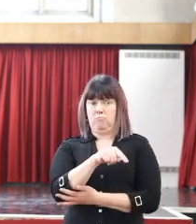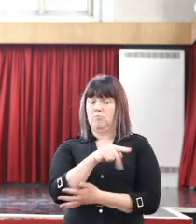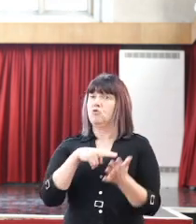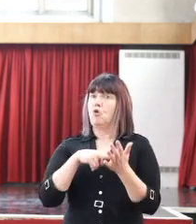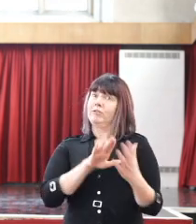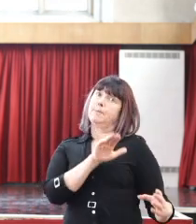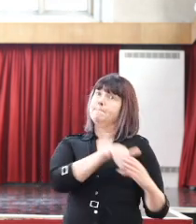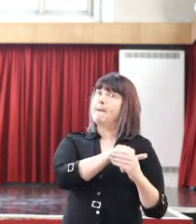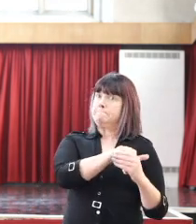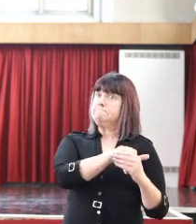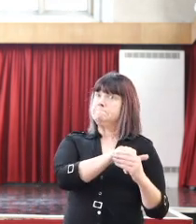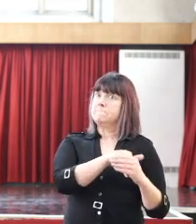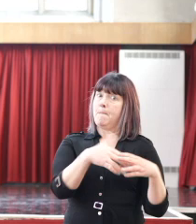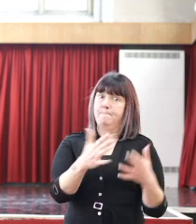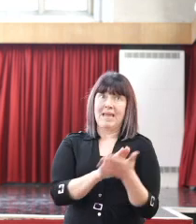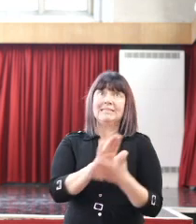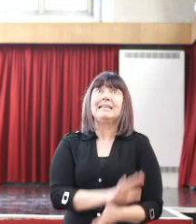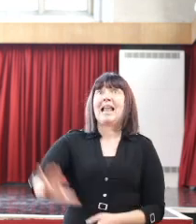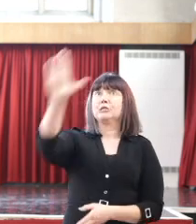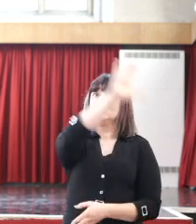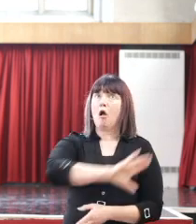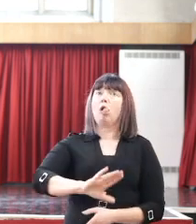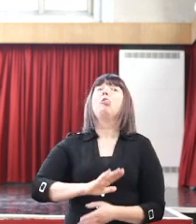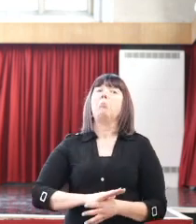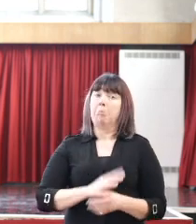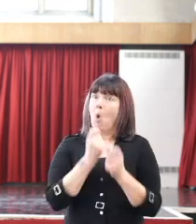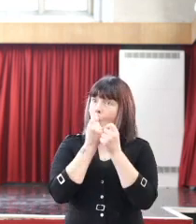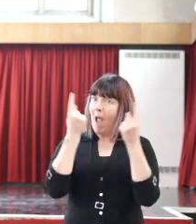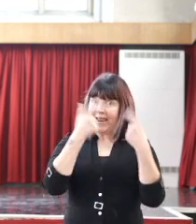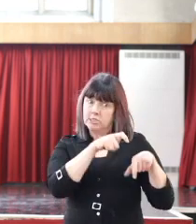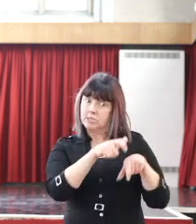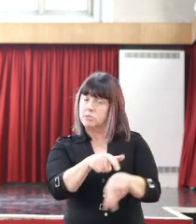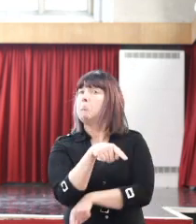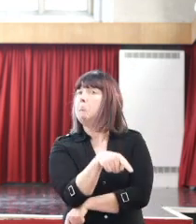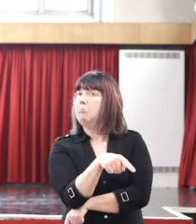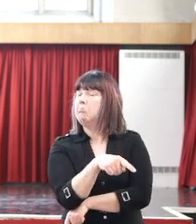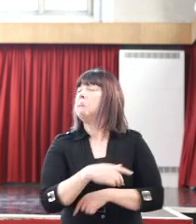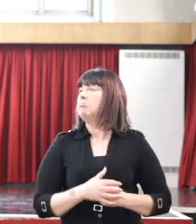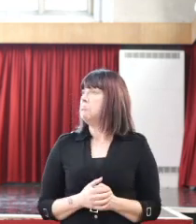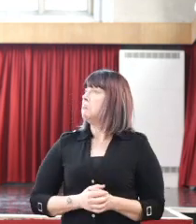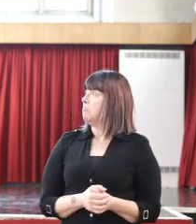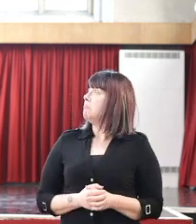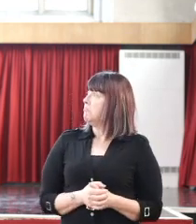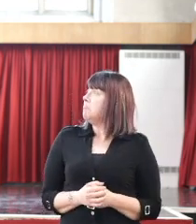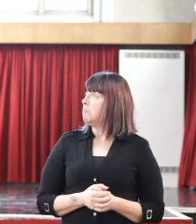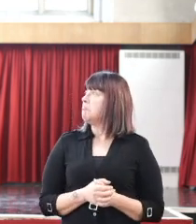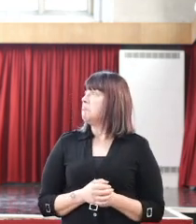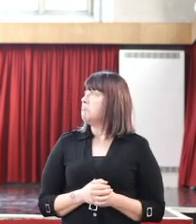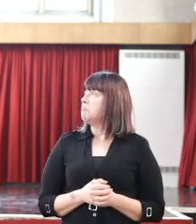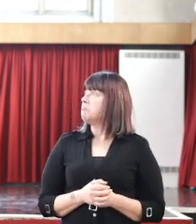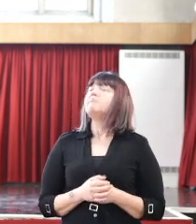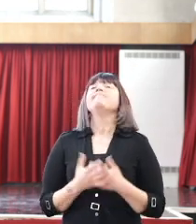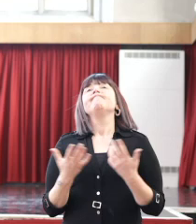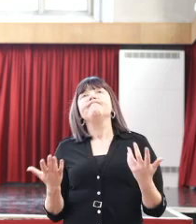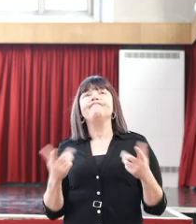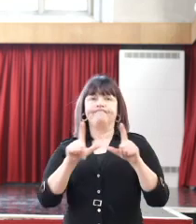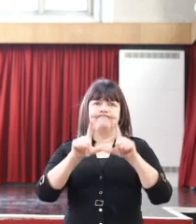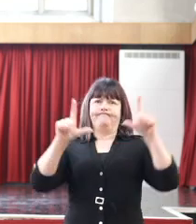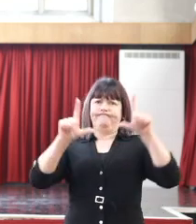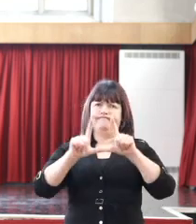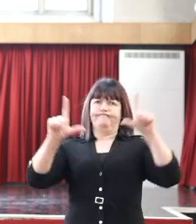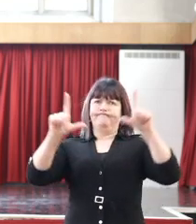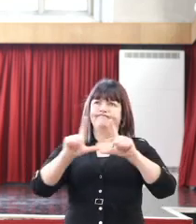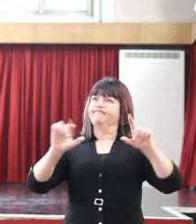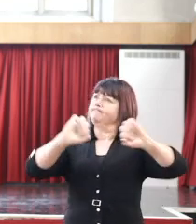Norwich on the national scale. To give the sort of context of exciting page views, and everyone loves a good